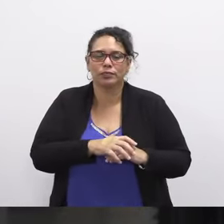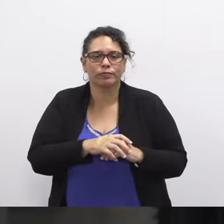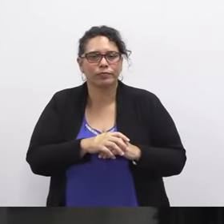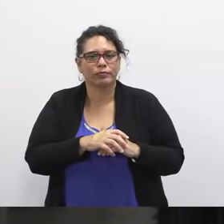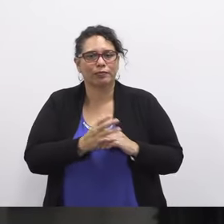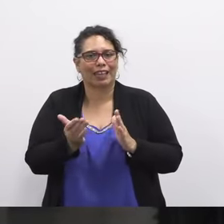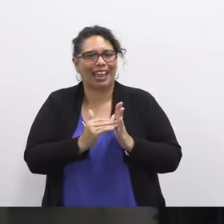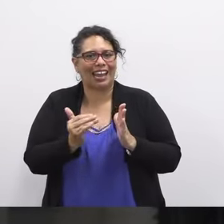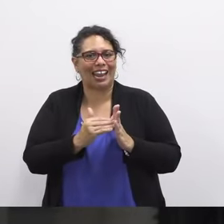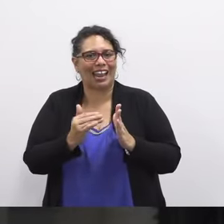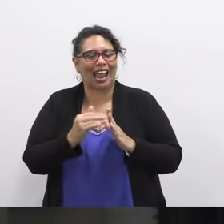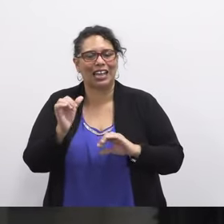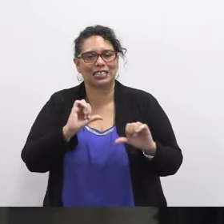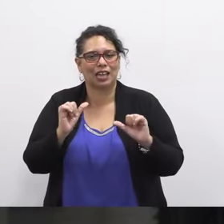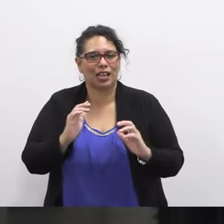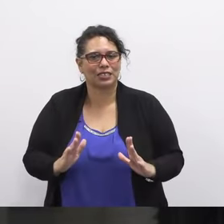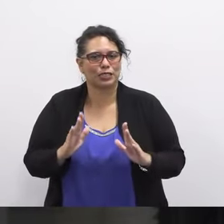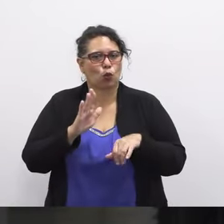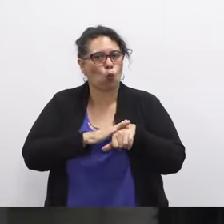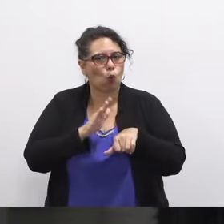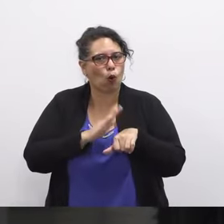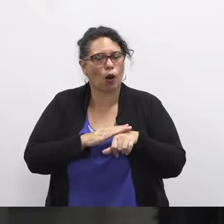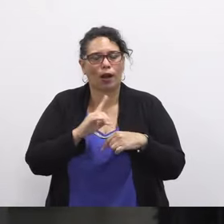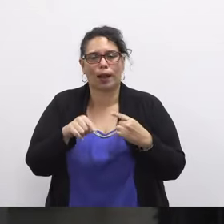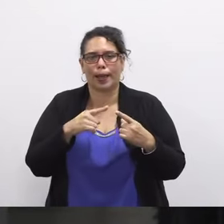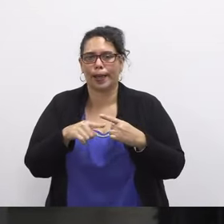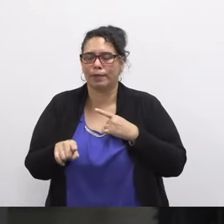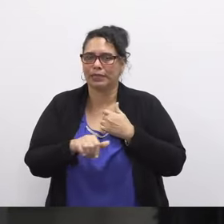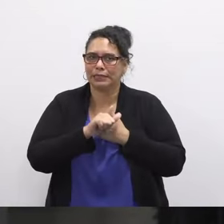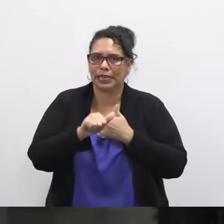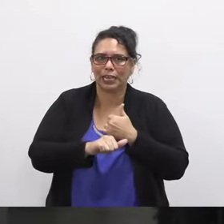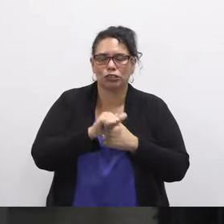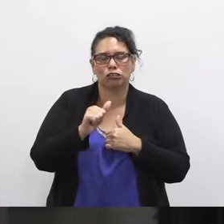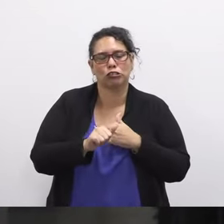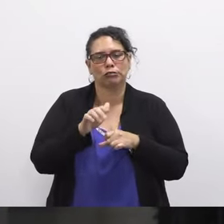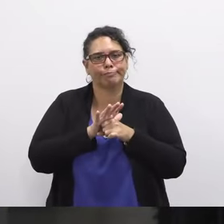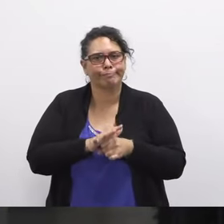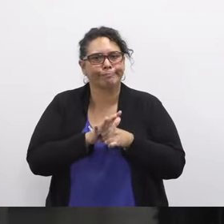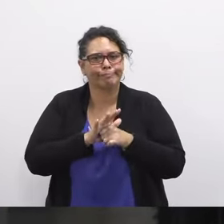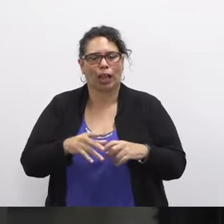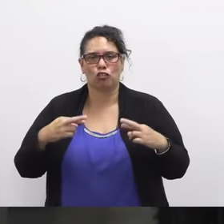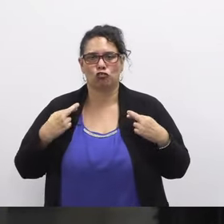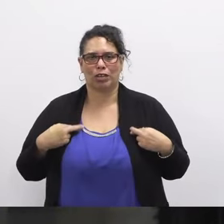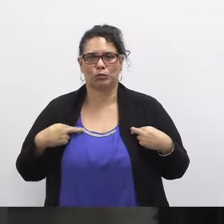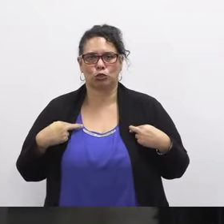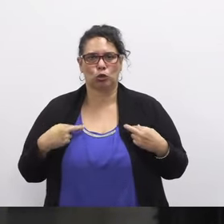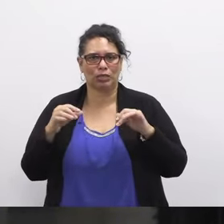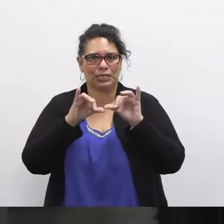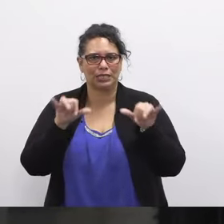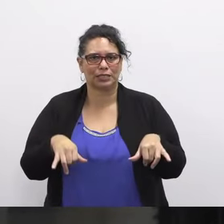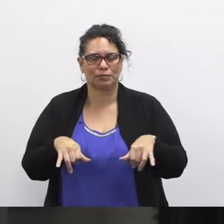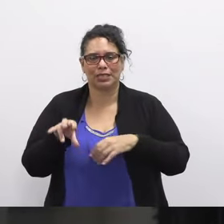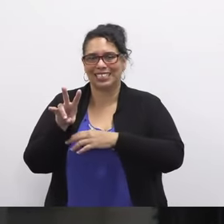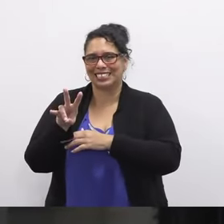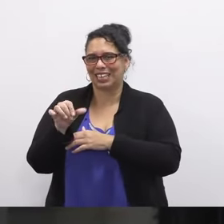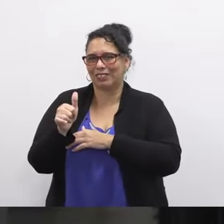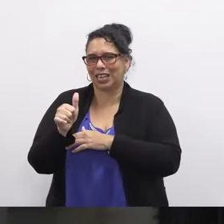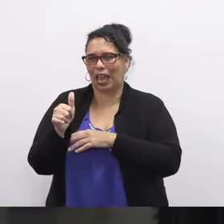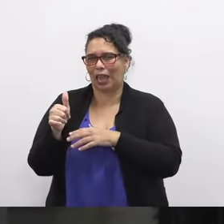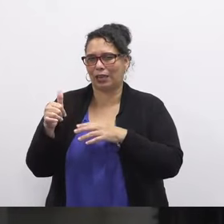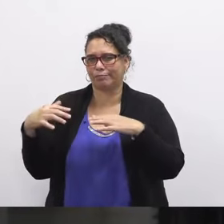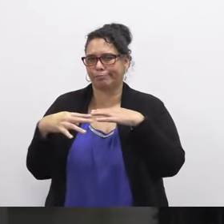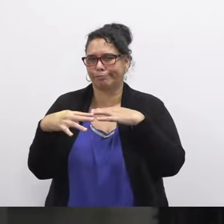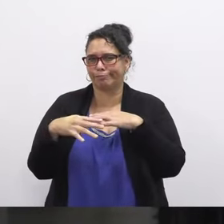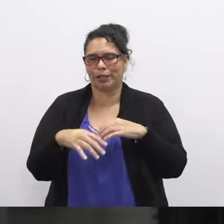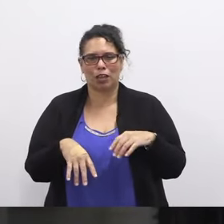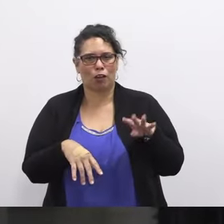dangerous impacts of particle pollution and the stress they pose on our respiratory systems. With a 710 and 405 interchange and around